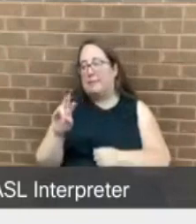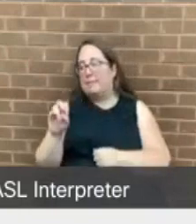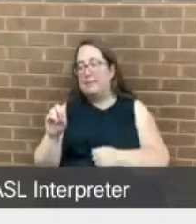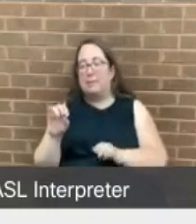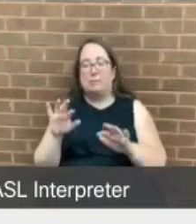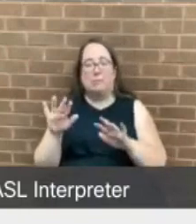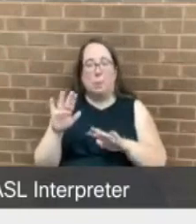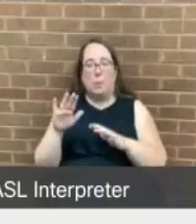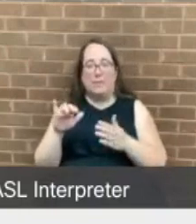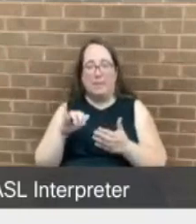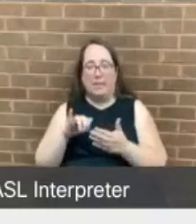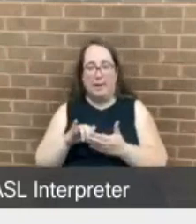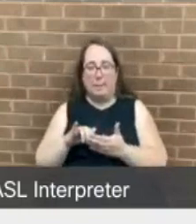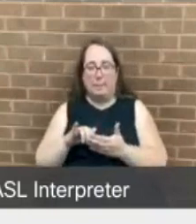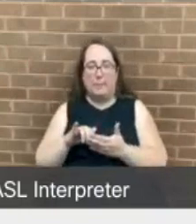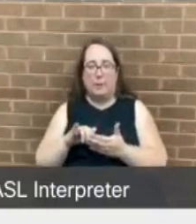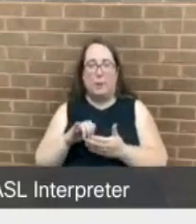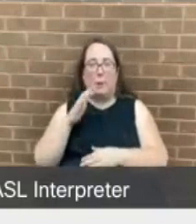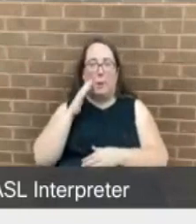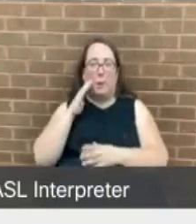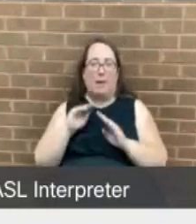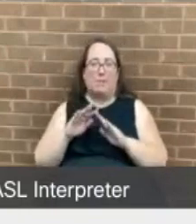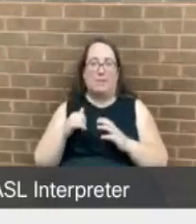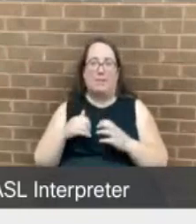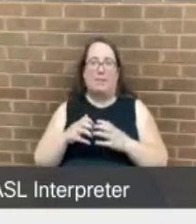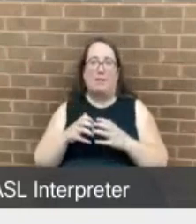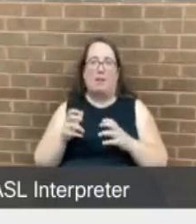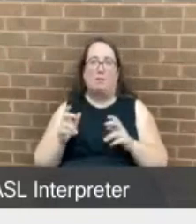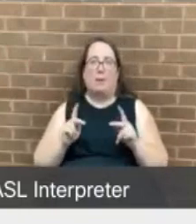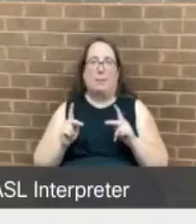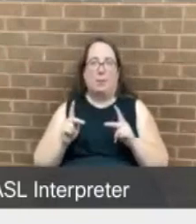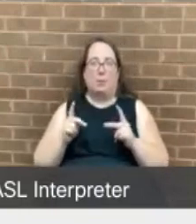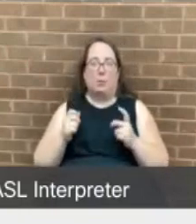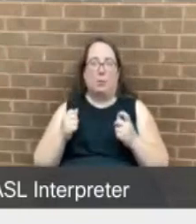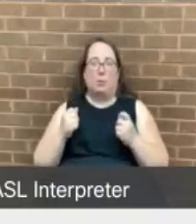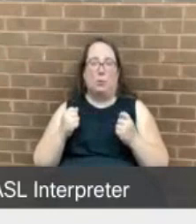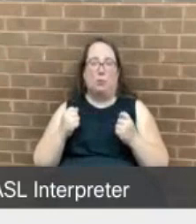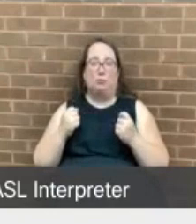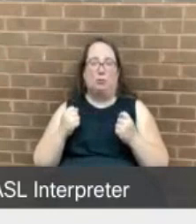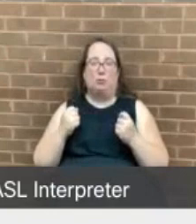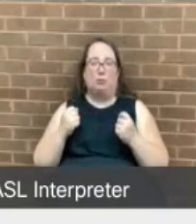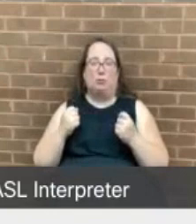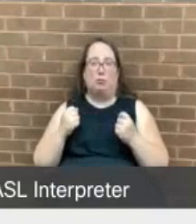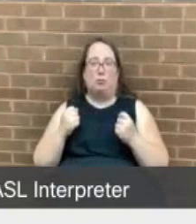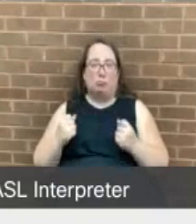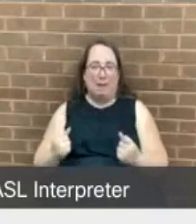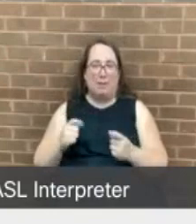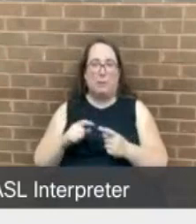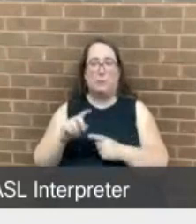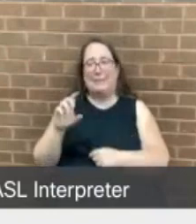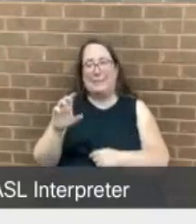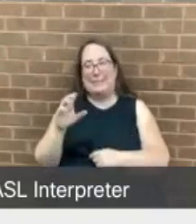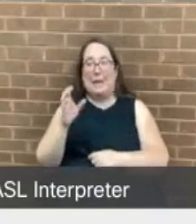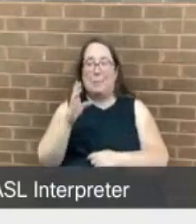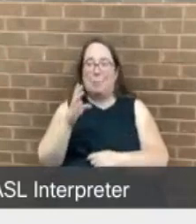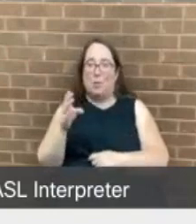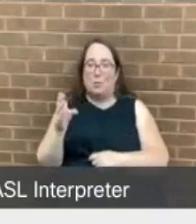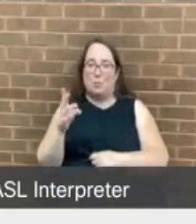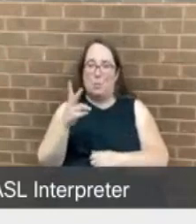cetera. You know, we obviously have a lot of constituents that do travel down to DC, but also to Baltimore.